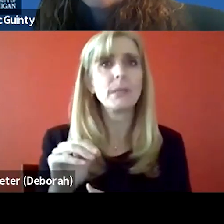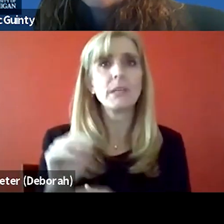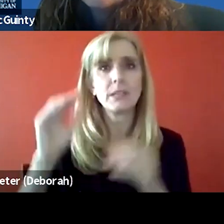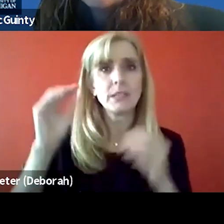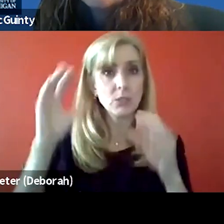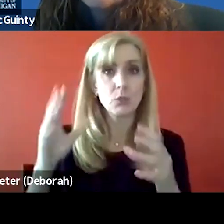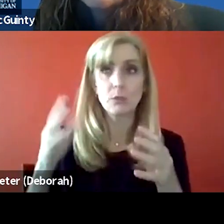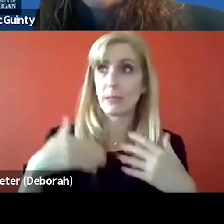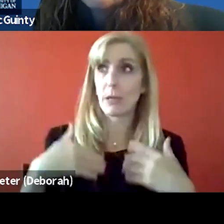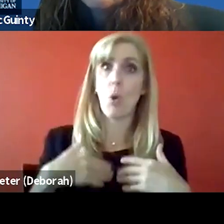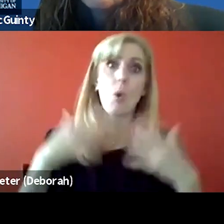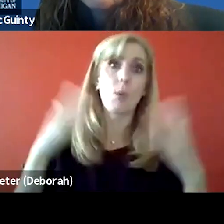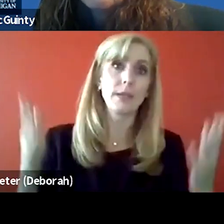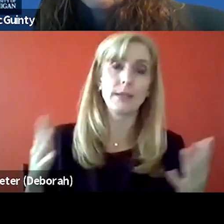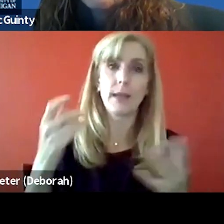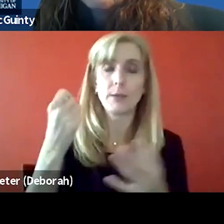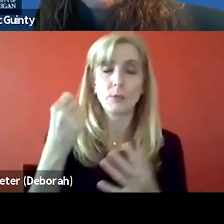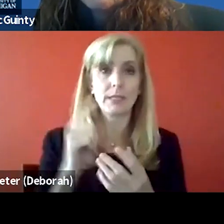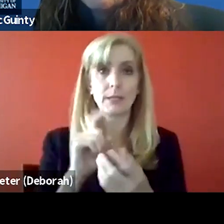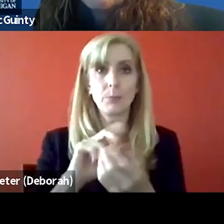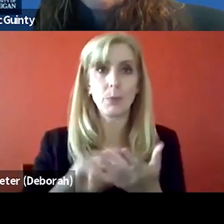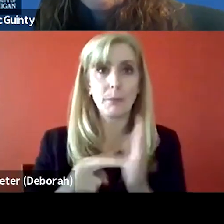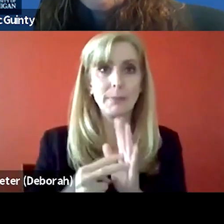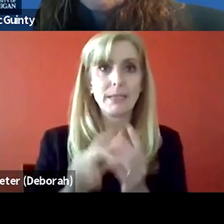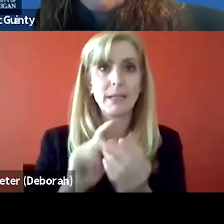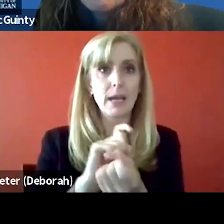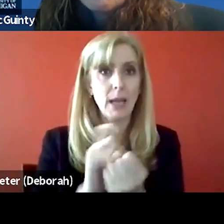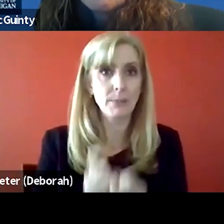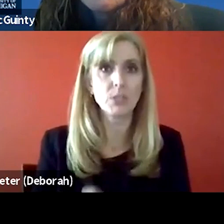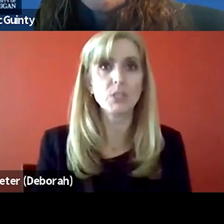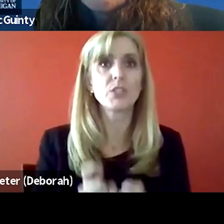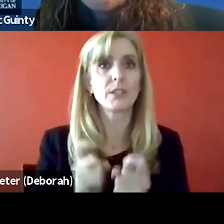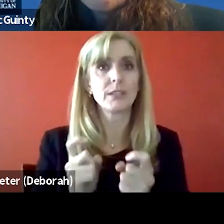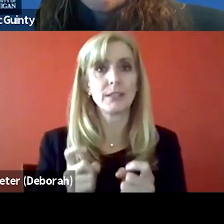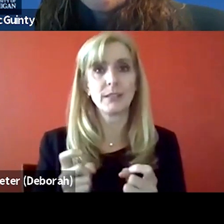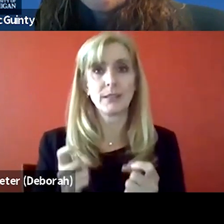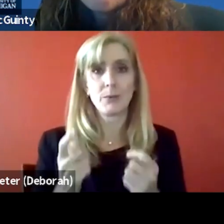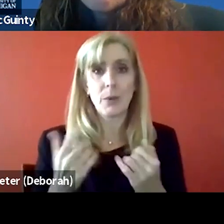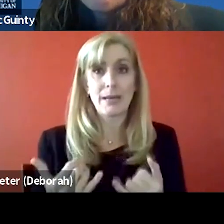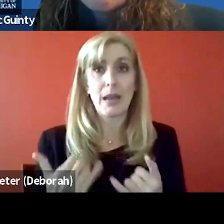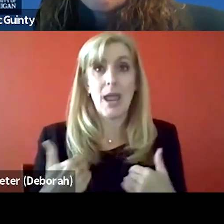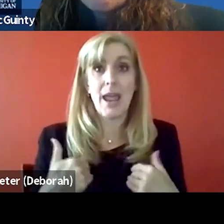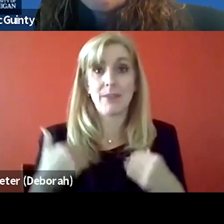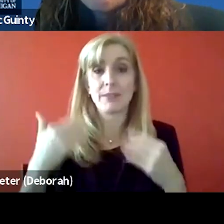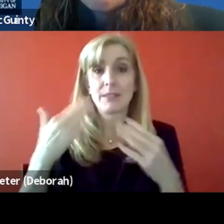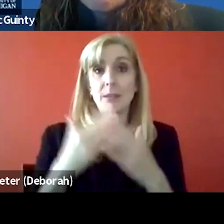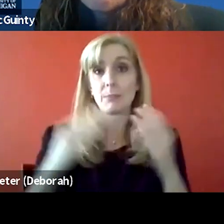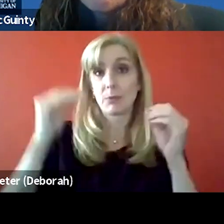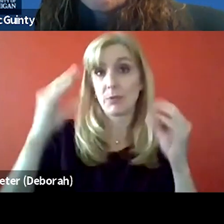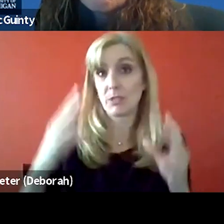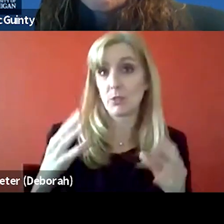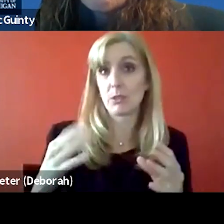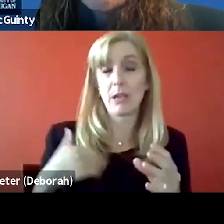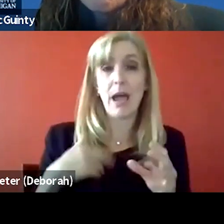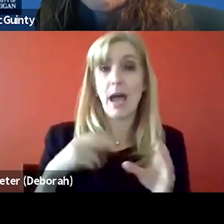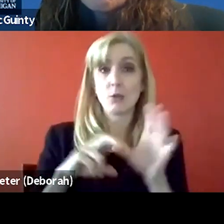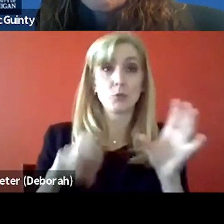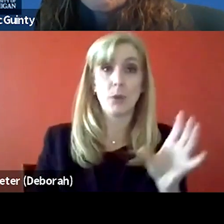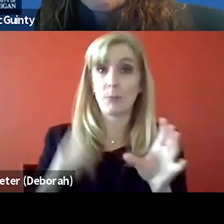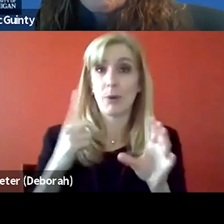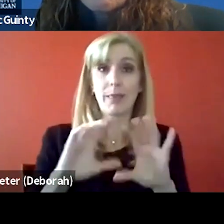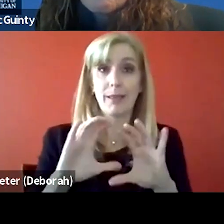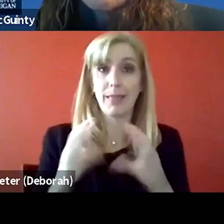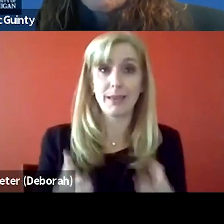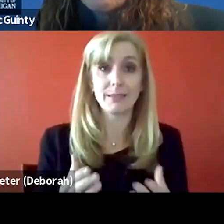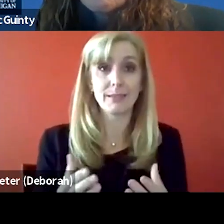receptive of what accommodations are, being in tune with the students. Because even right now I have professors, and I had a professor, I dropped one of the